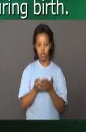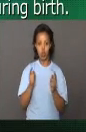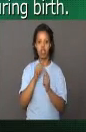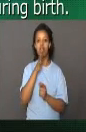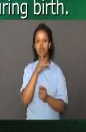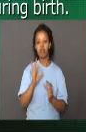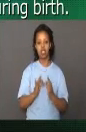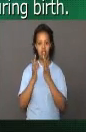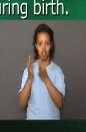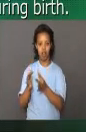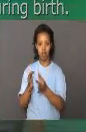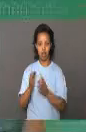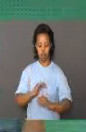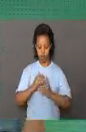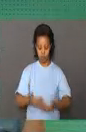child during pregnancy.